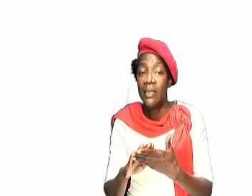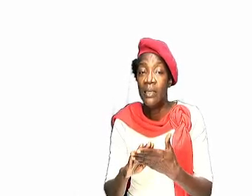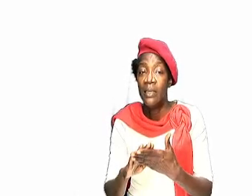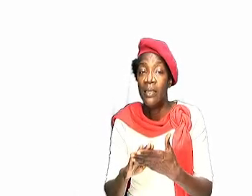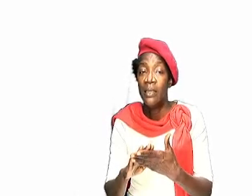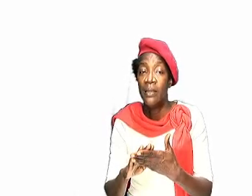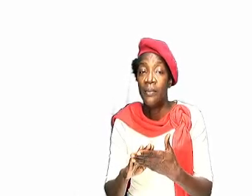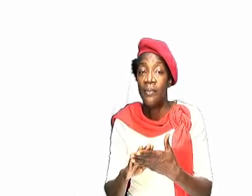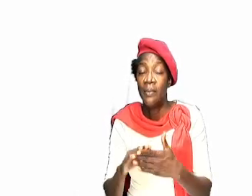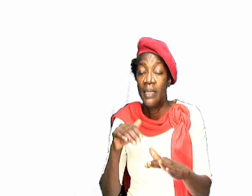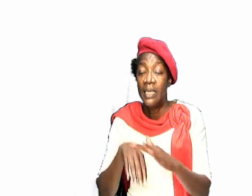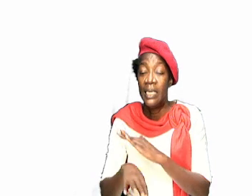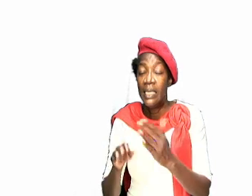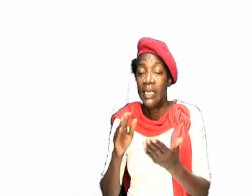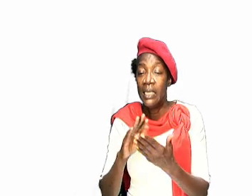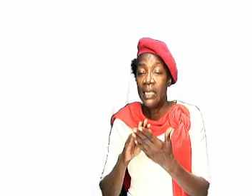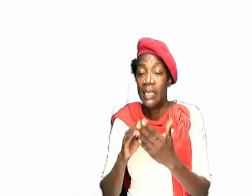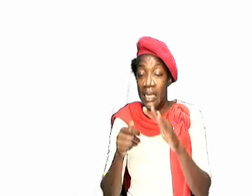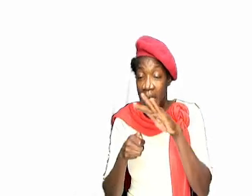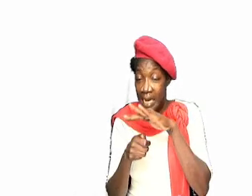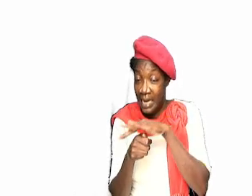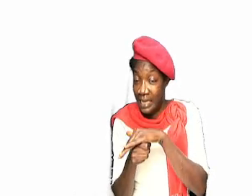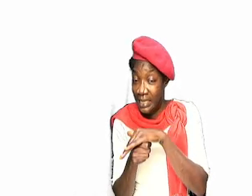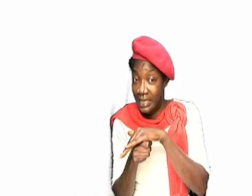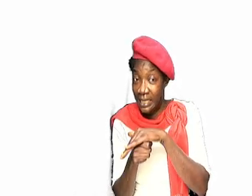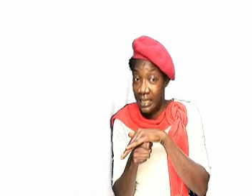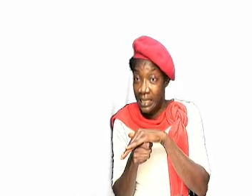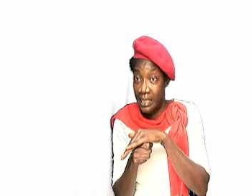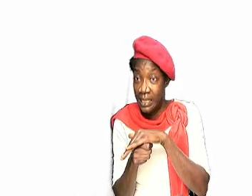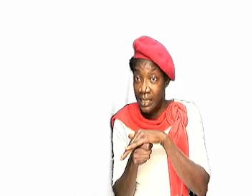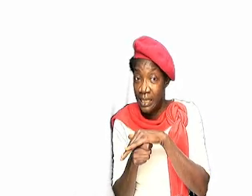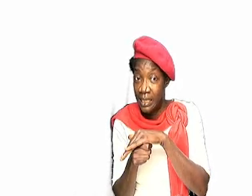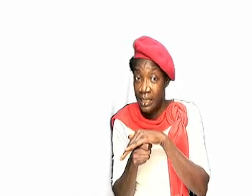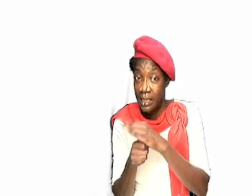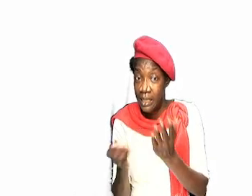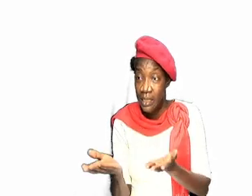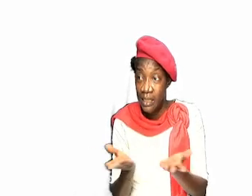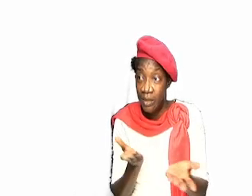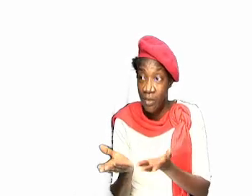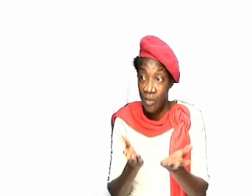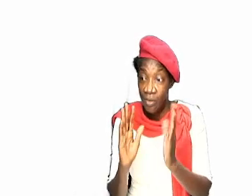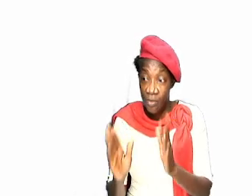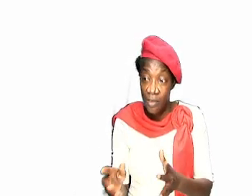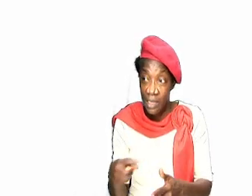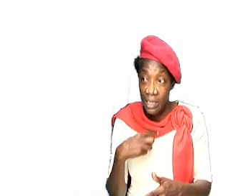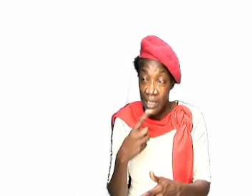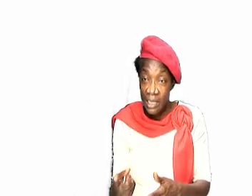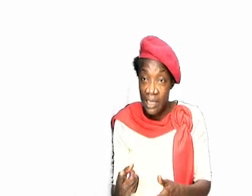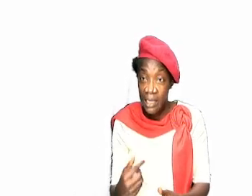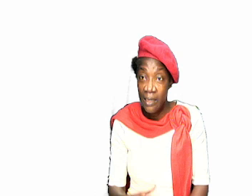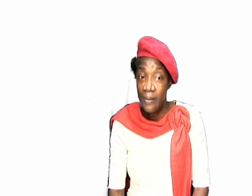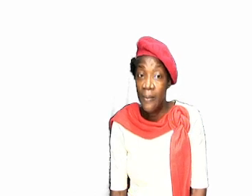while he was in hiding. Then the servant said,